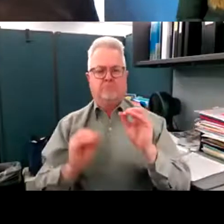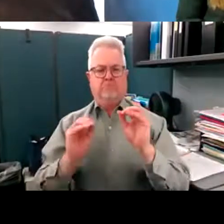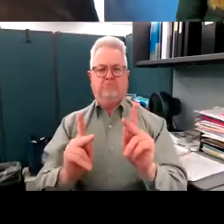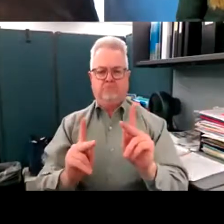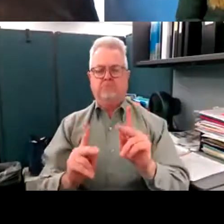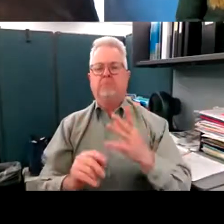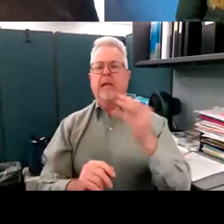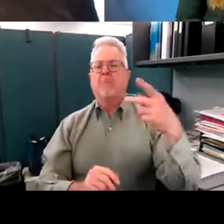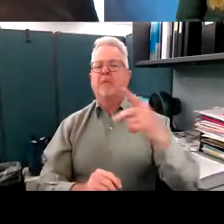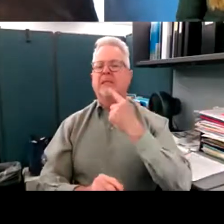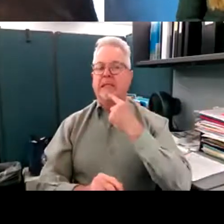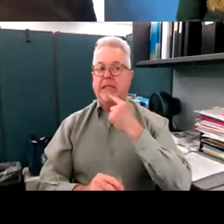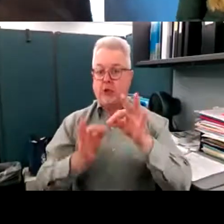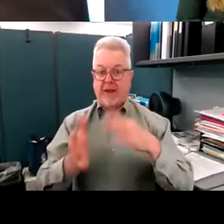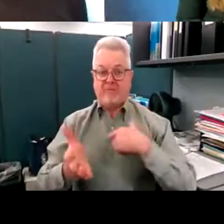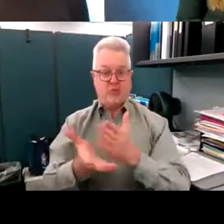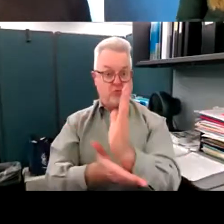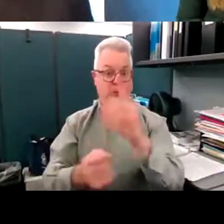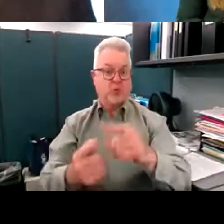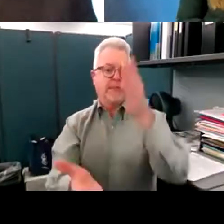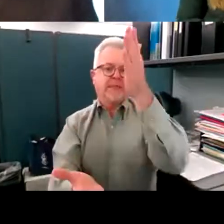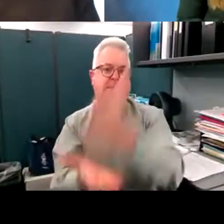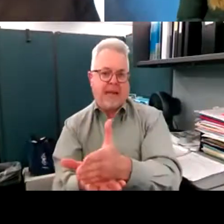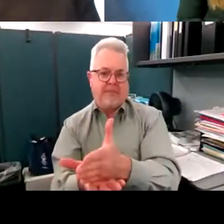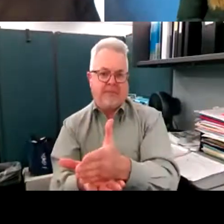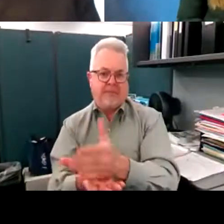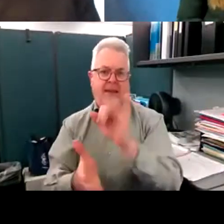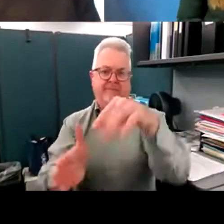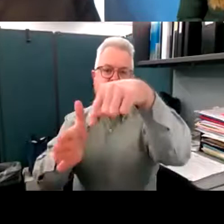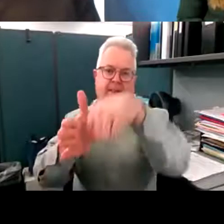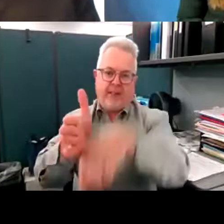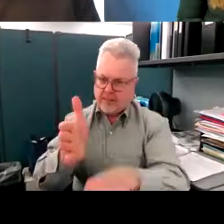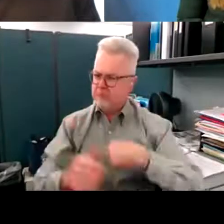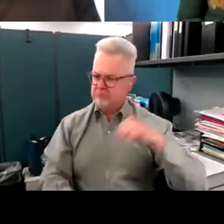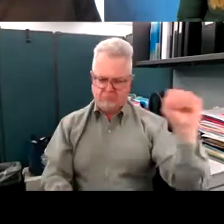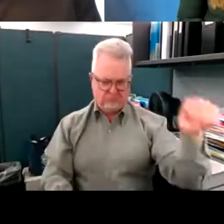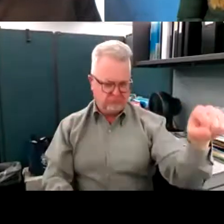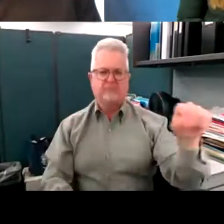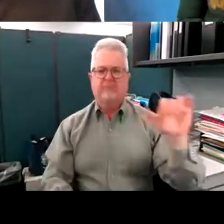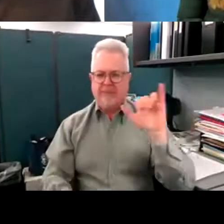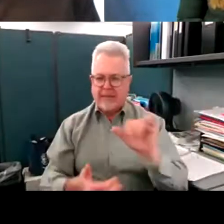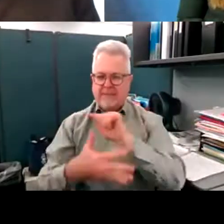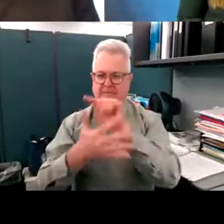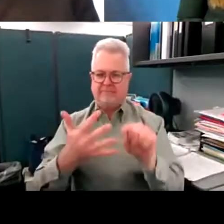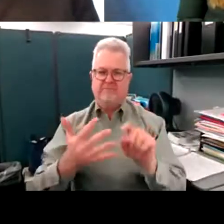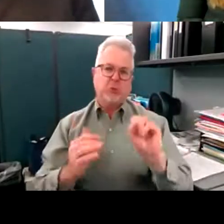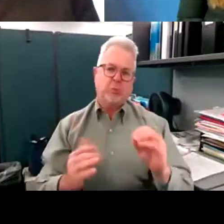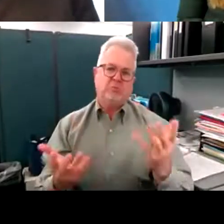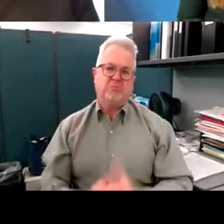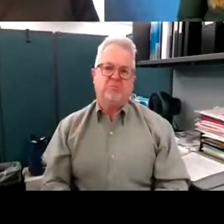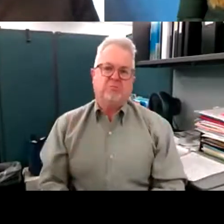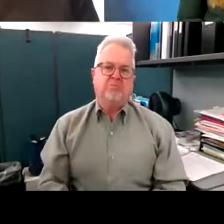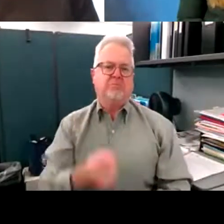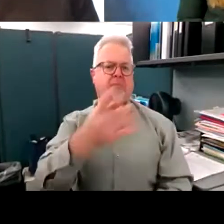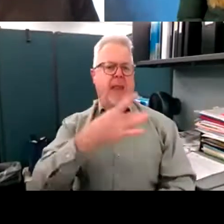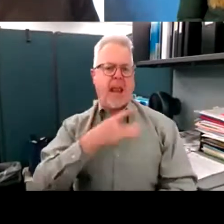deeper communication, it was not accessible. So it says that interpreters have a right also to stop if something